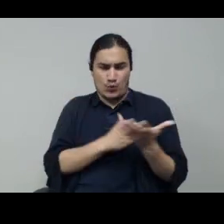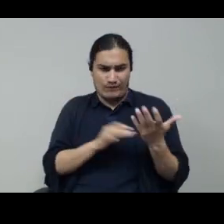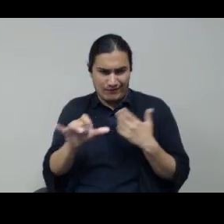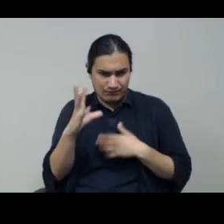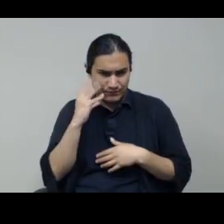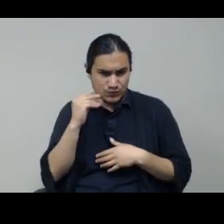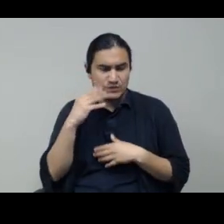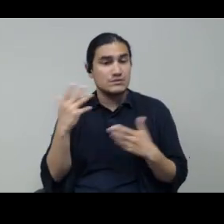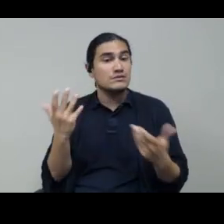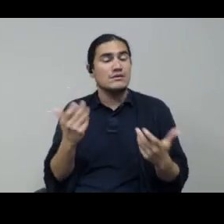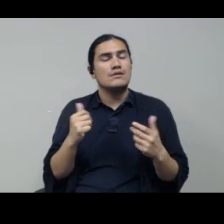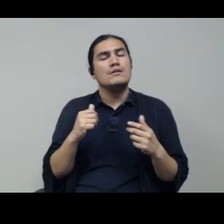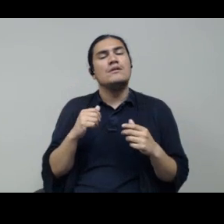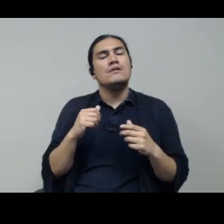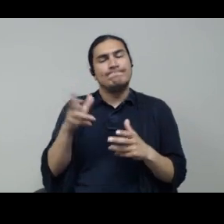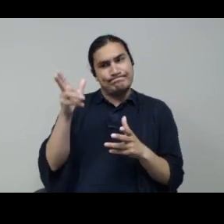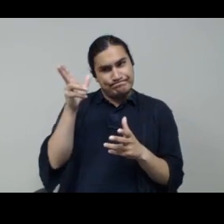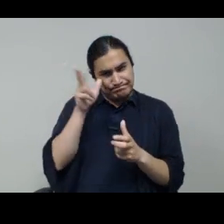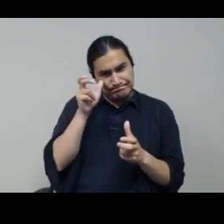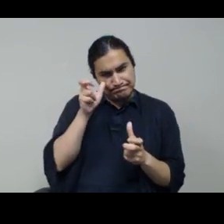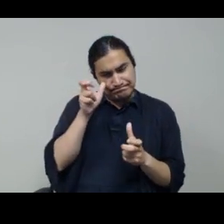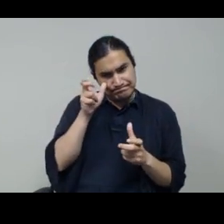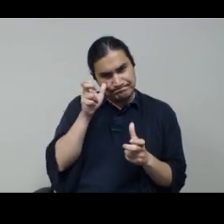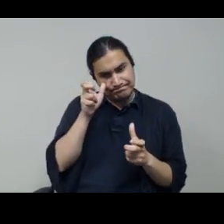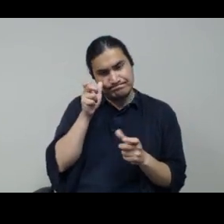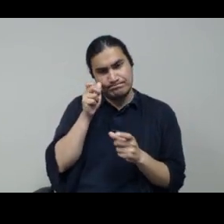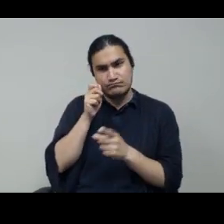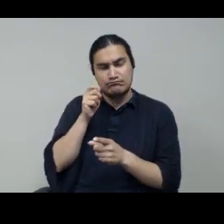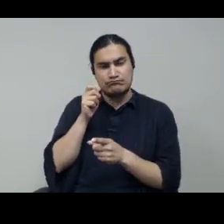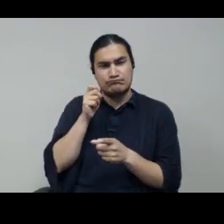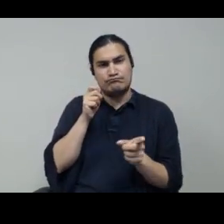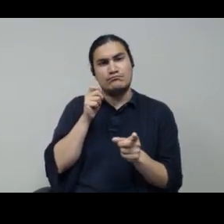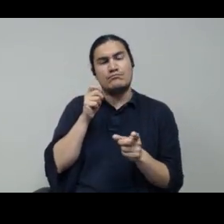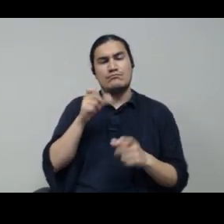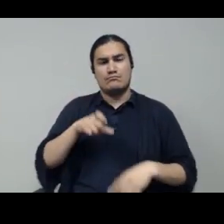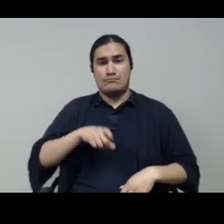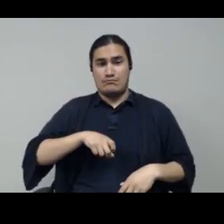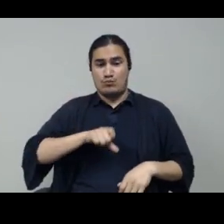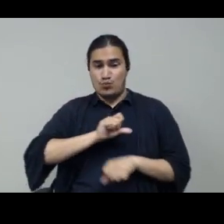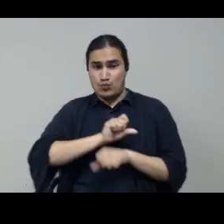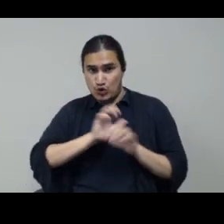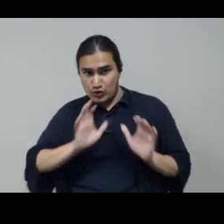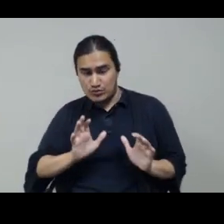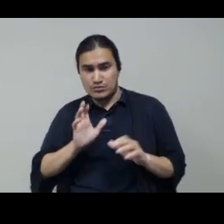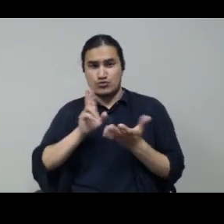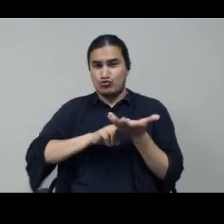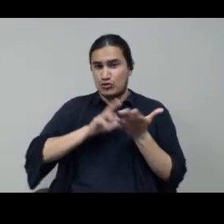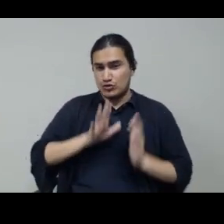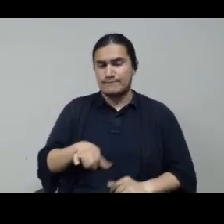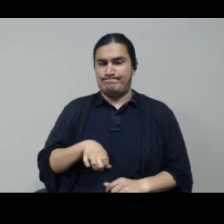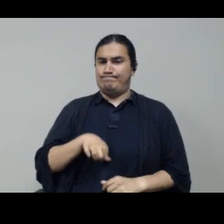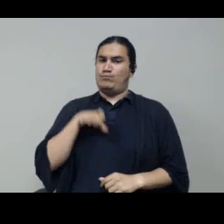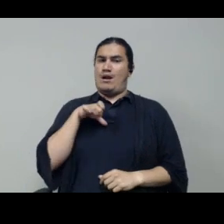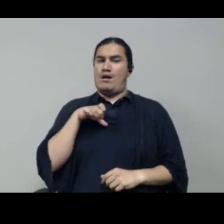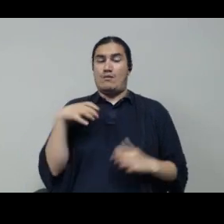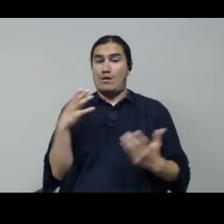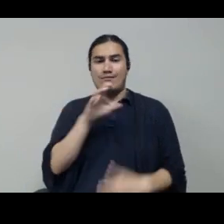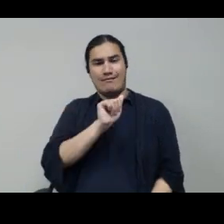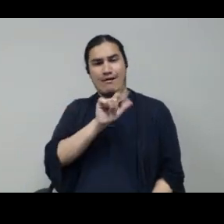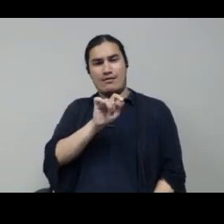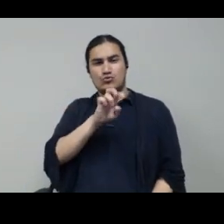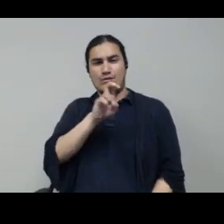event was listening to how proud workers and contractors for Caltrans